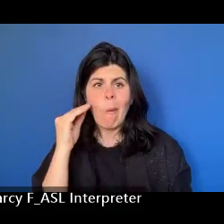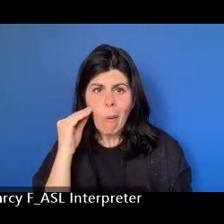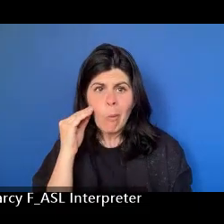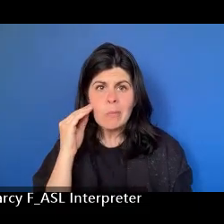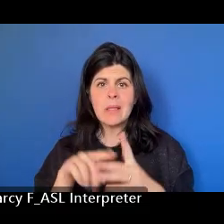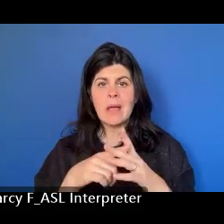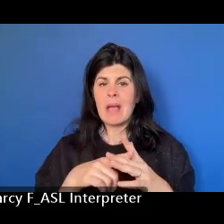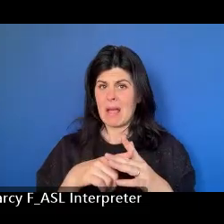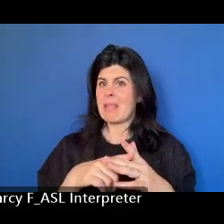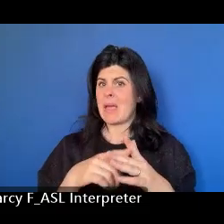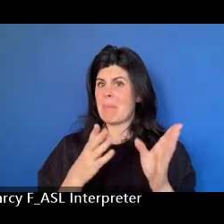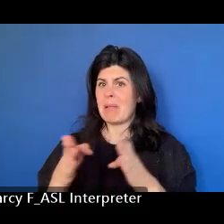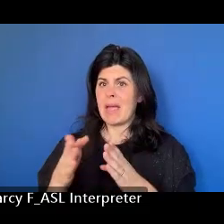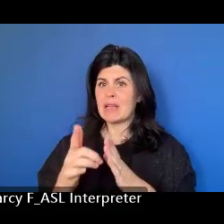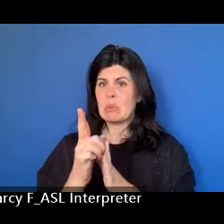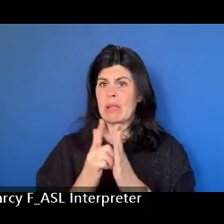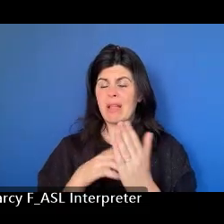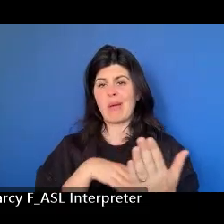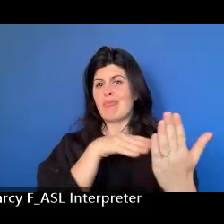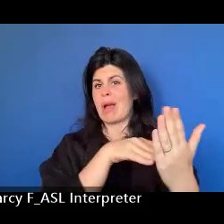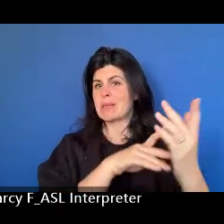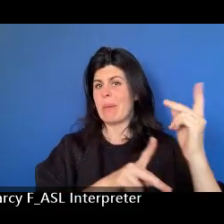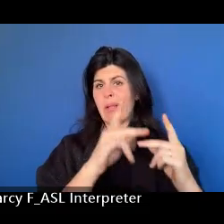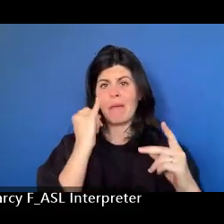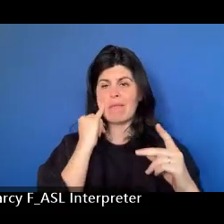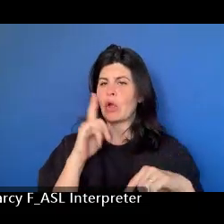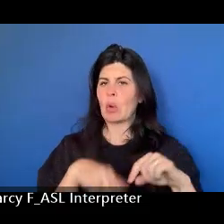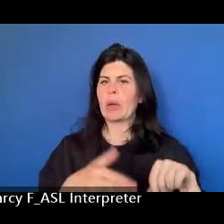people that couldn't upgrade to match it.